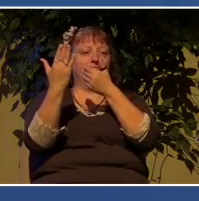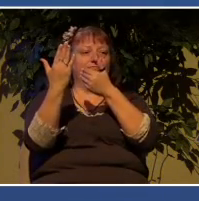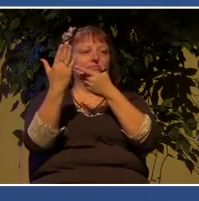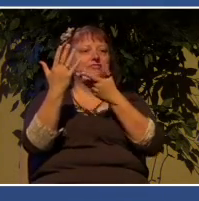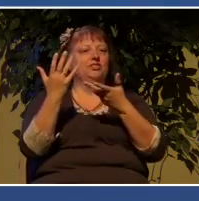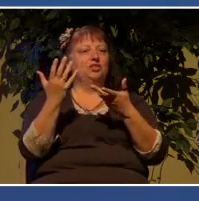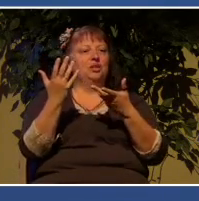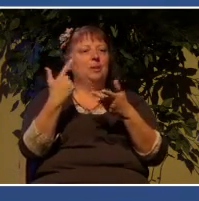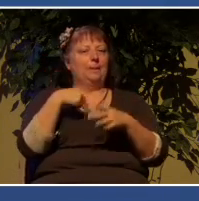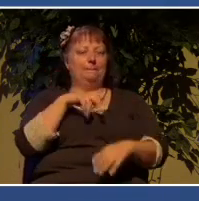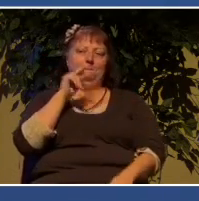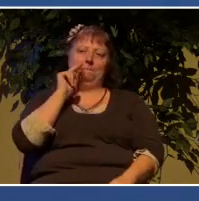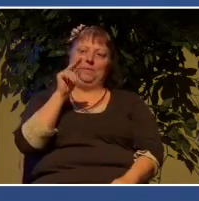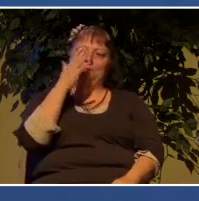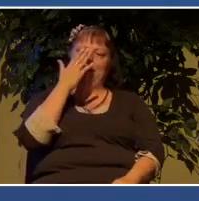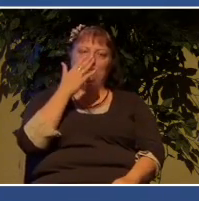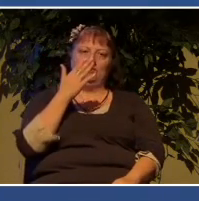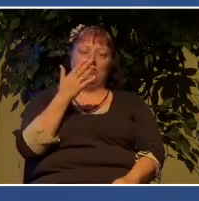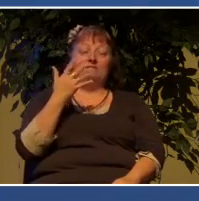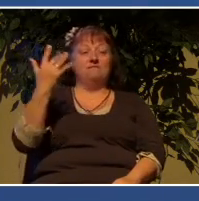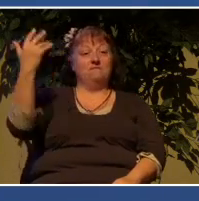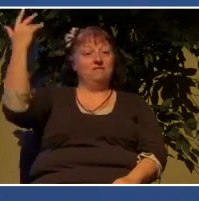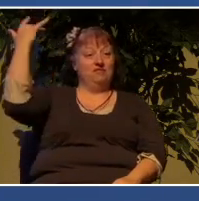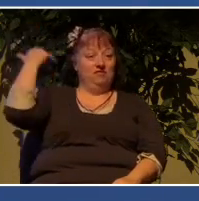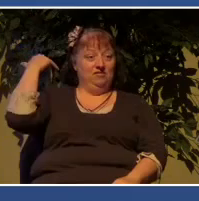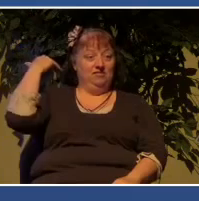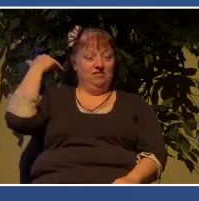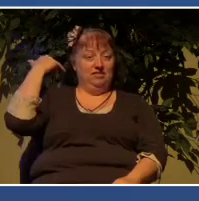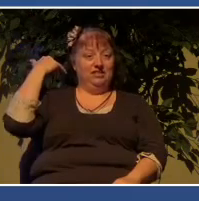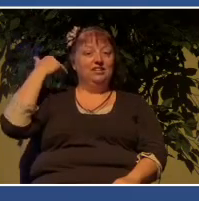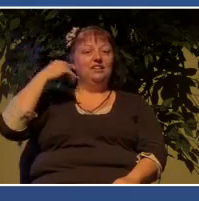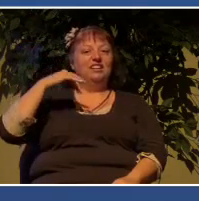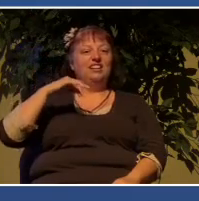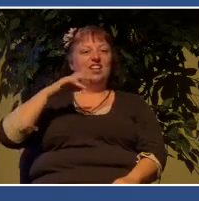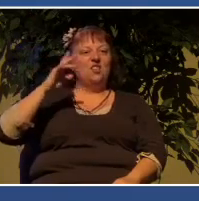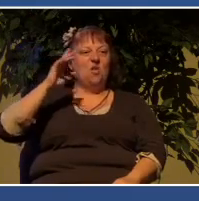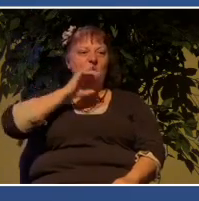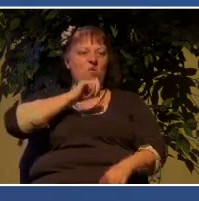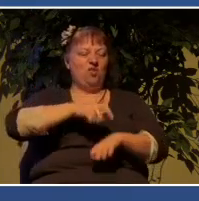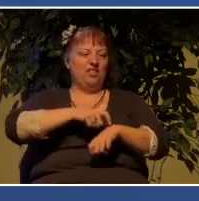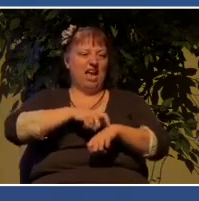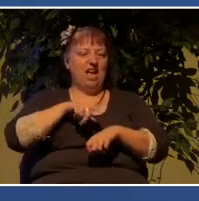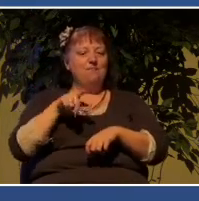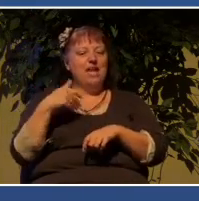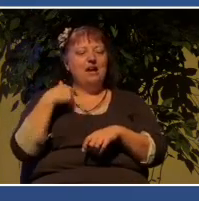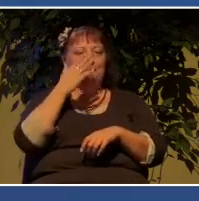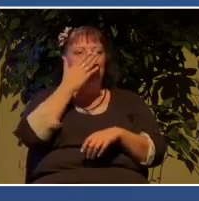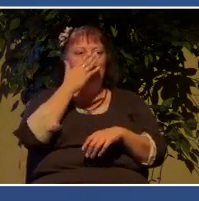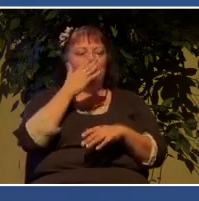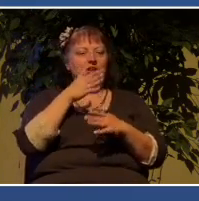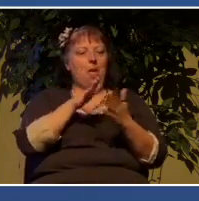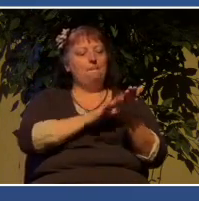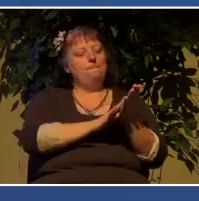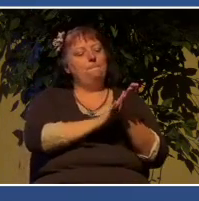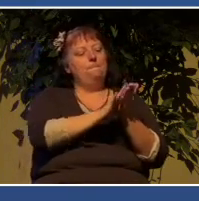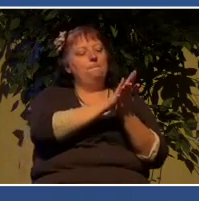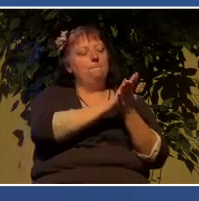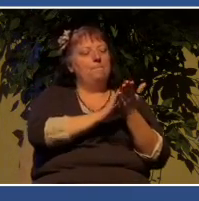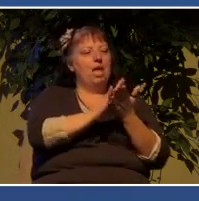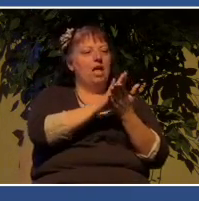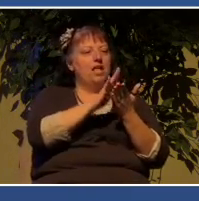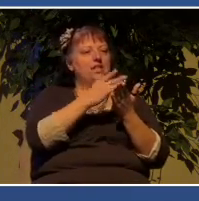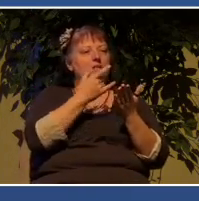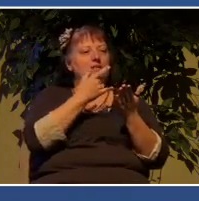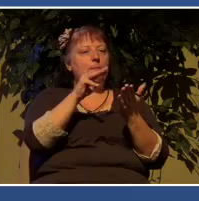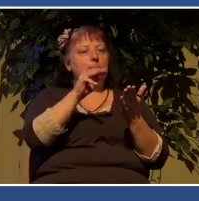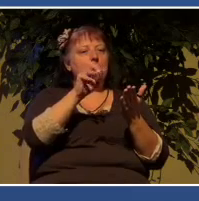days, that wasn't the case. They were mirrors of polished metal. They were a poor